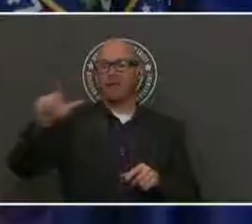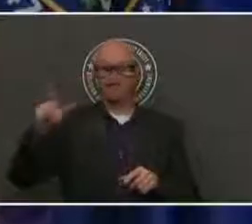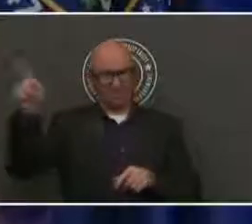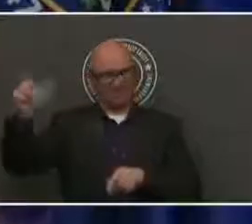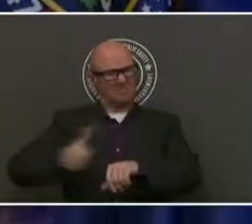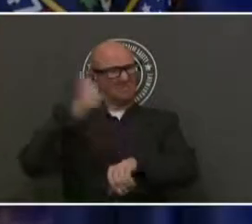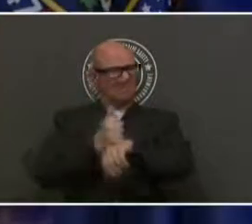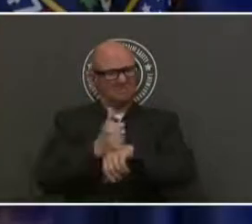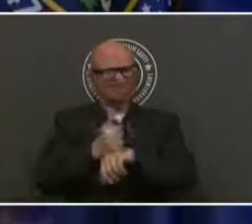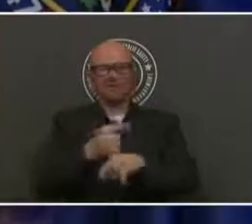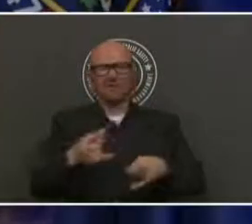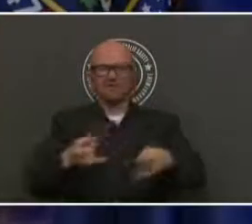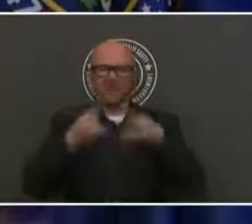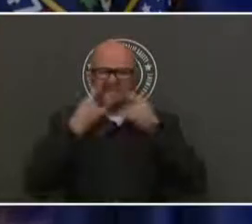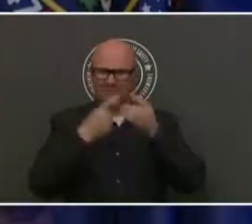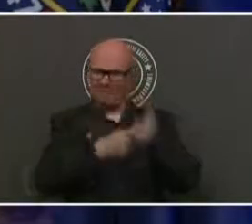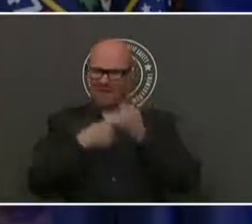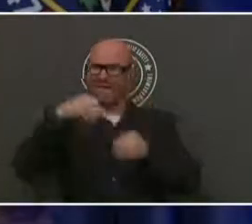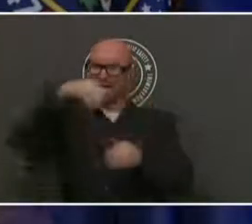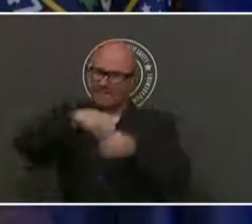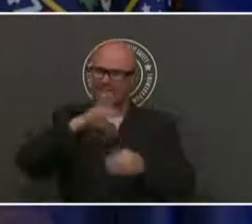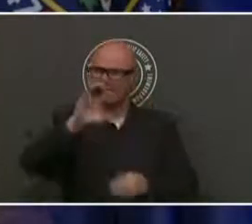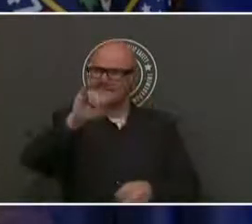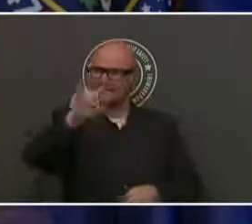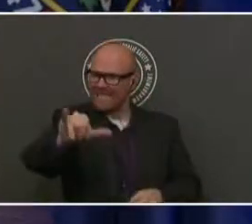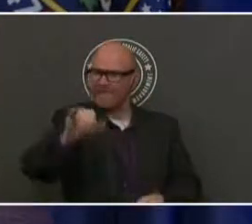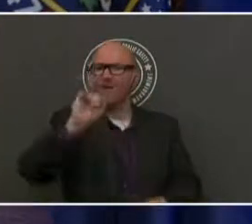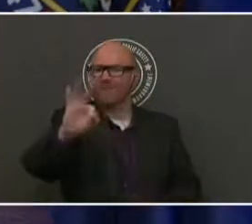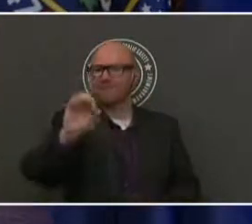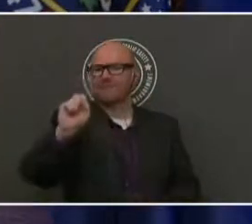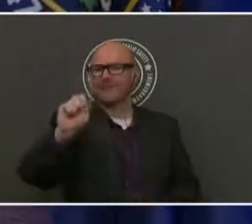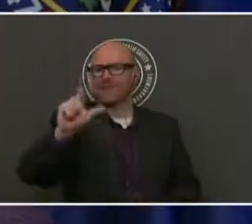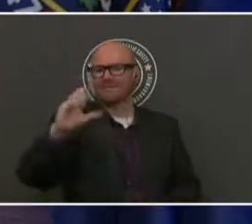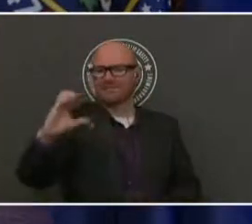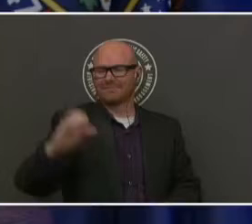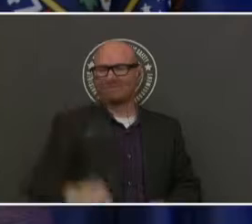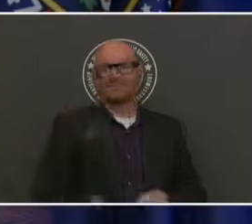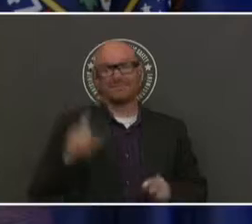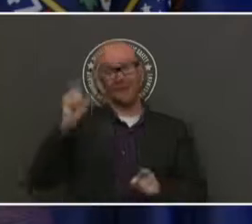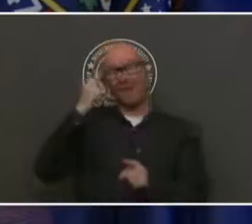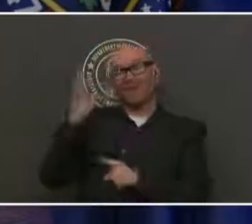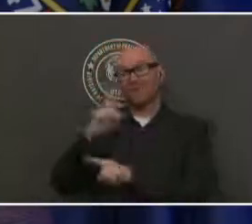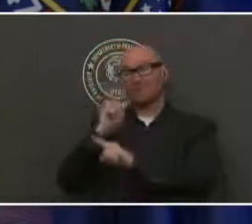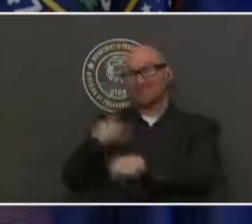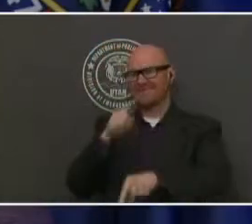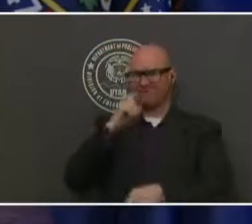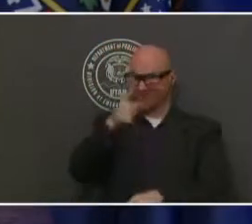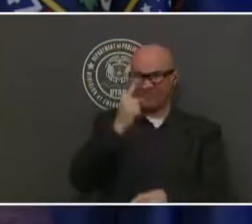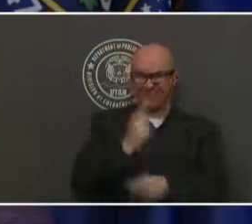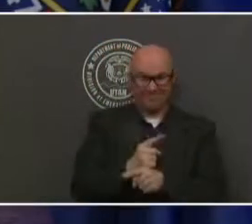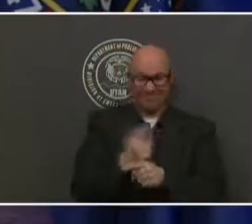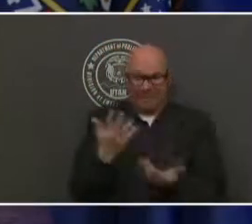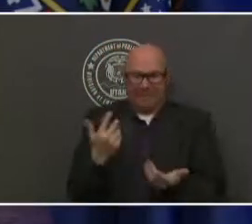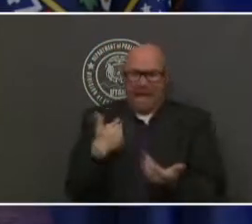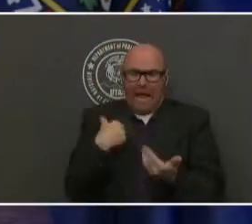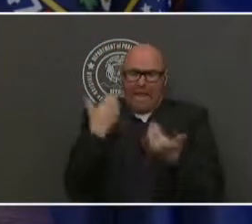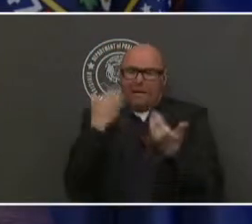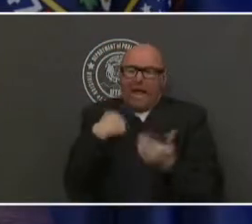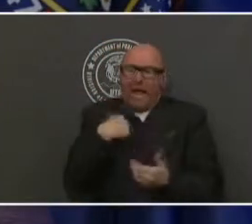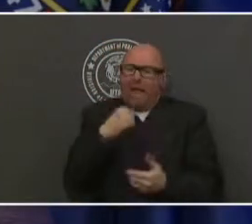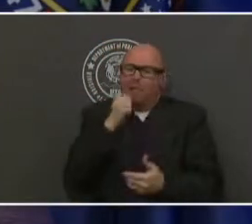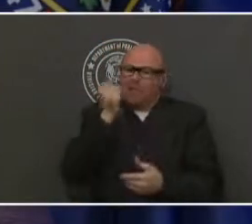question, and there are probably legal arguments on both sides. I don't know that I could weigh in on the legality of